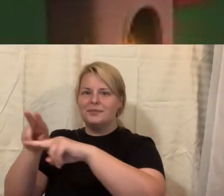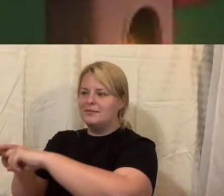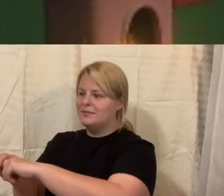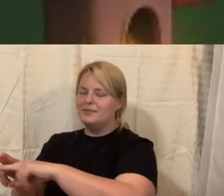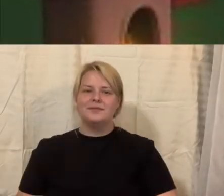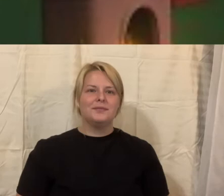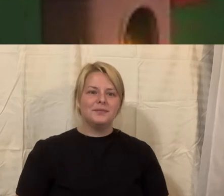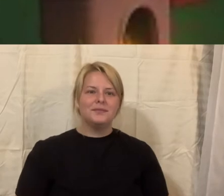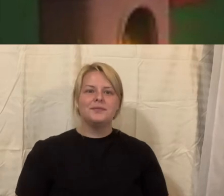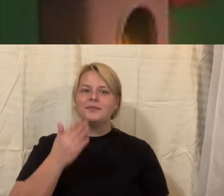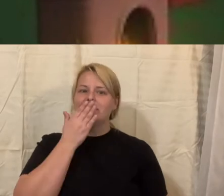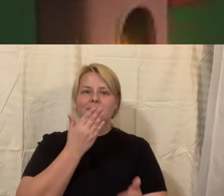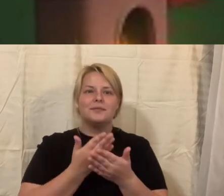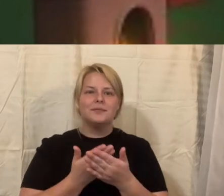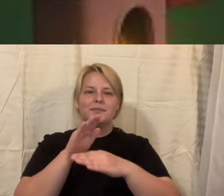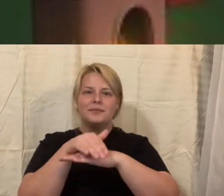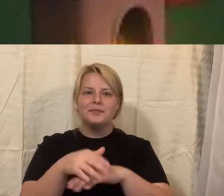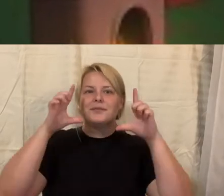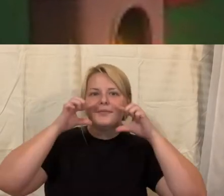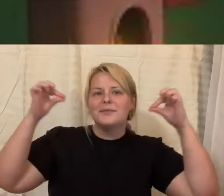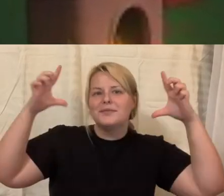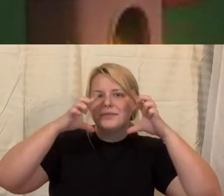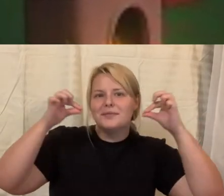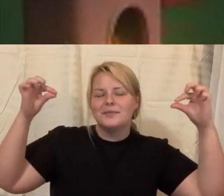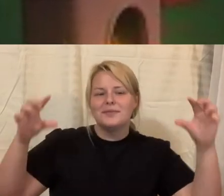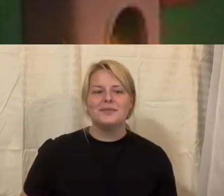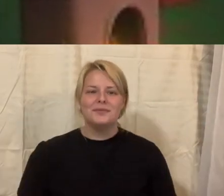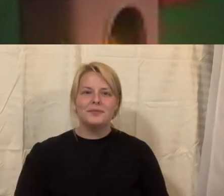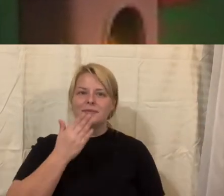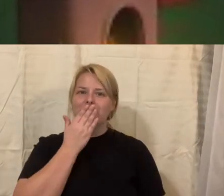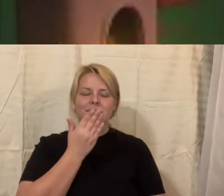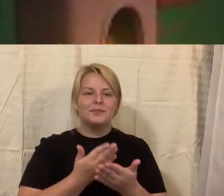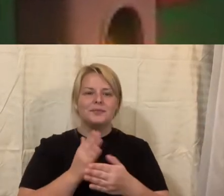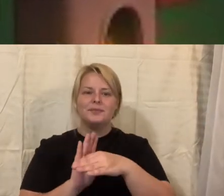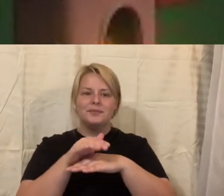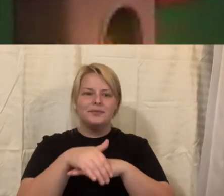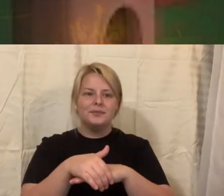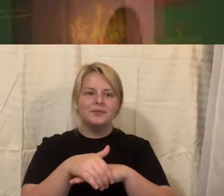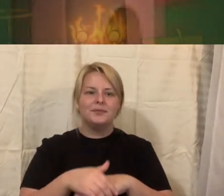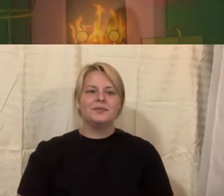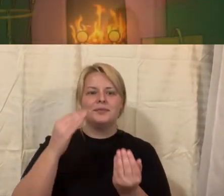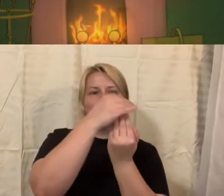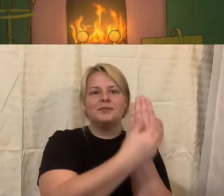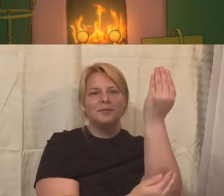Good night, kittens. And good night, mittens.